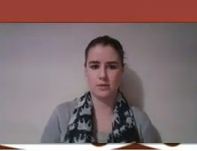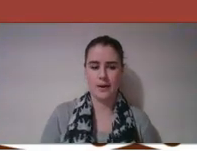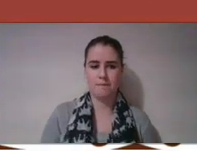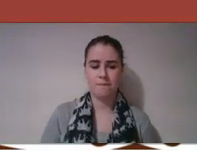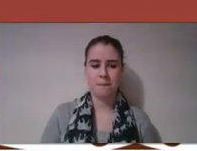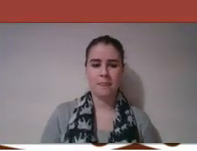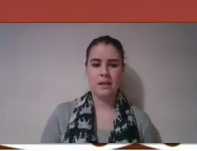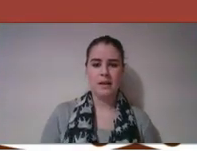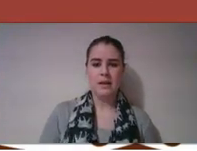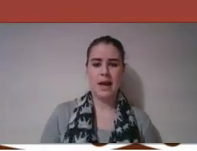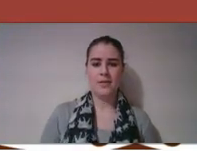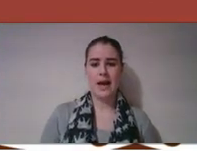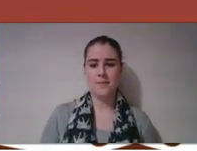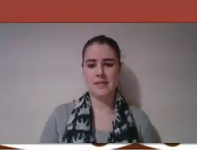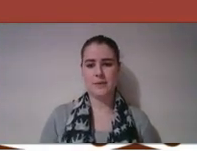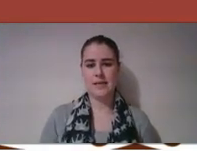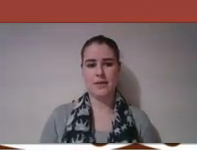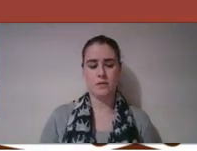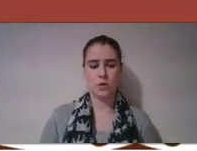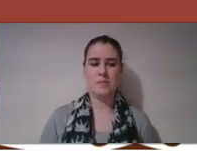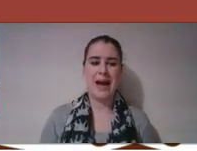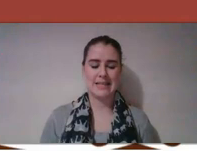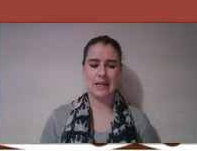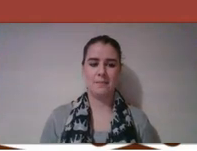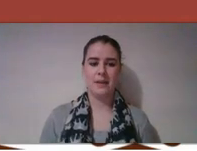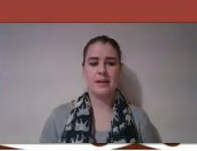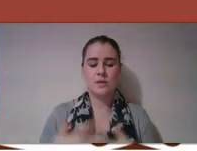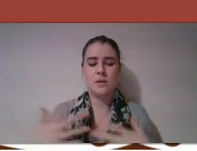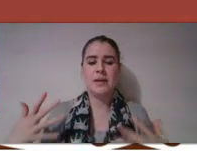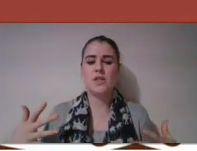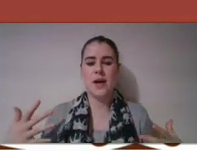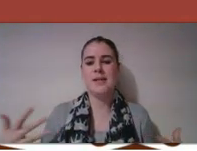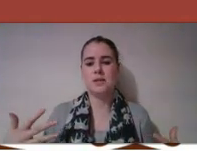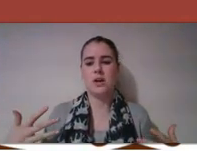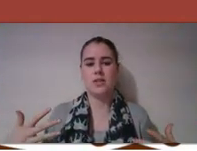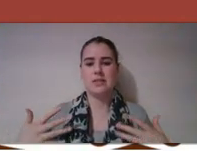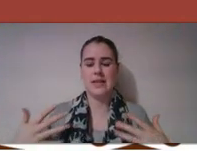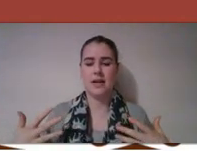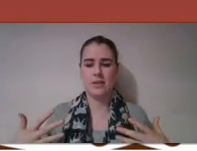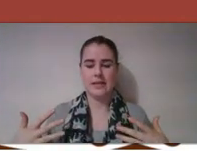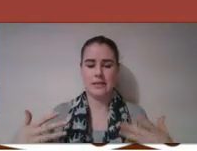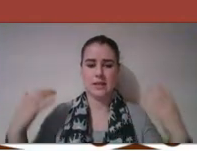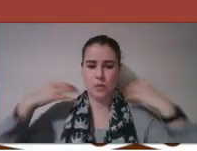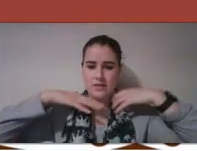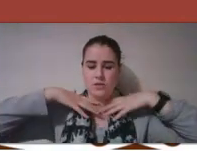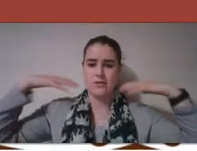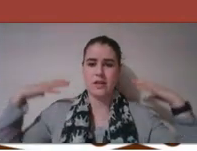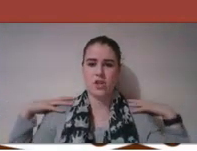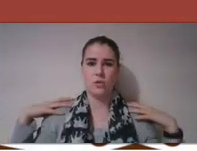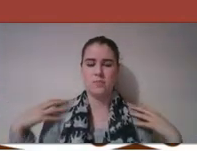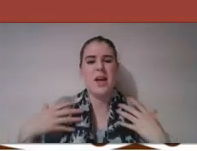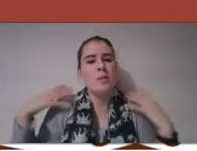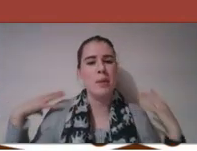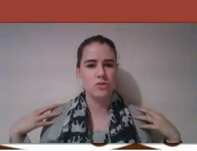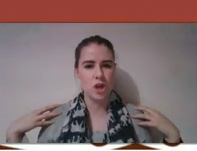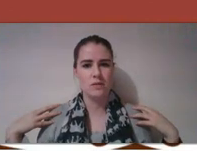to wear as well. Now, they had a piece of material that was called a patty. This was a big square piece of cloth that was decorated, and they'd wear it sort of over their